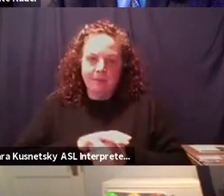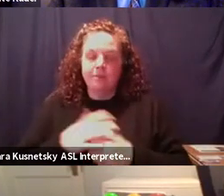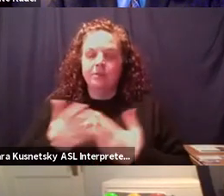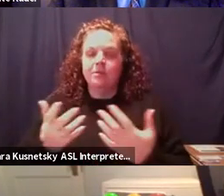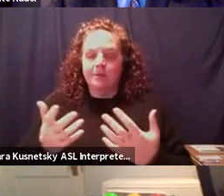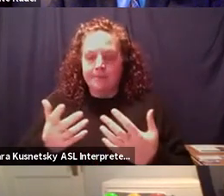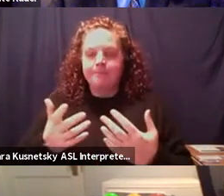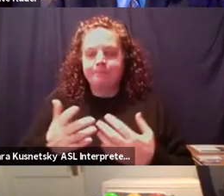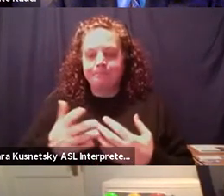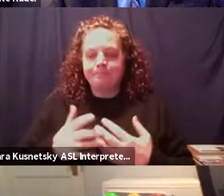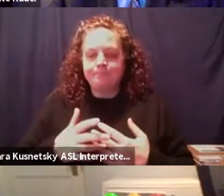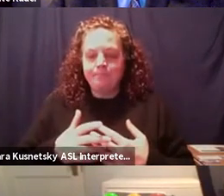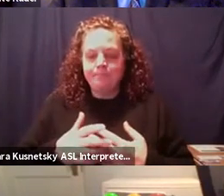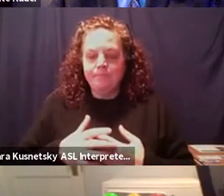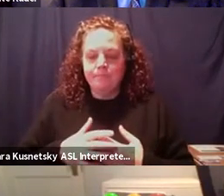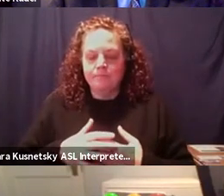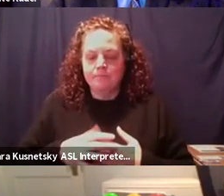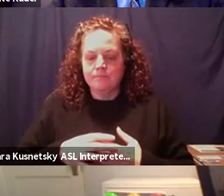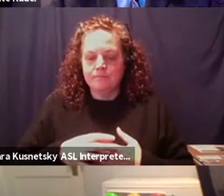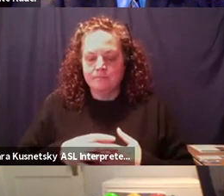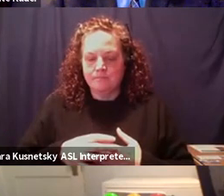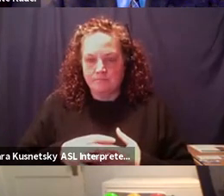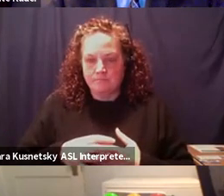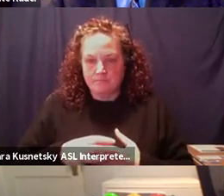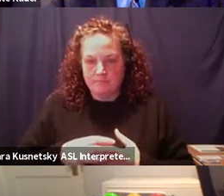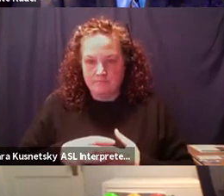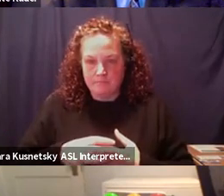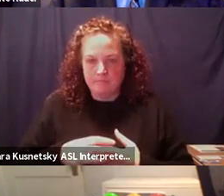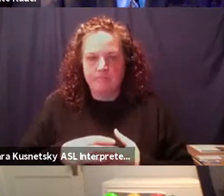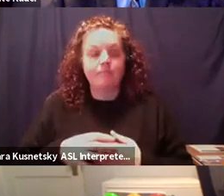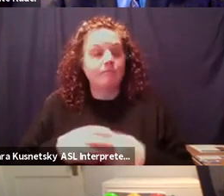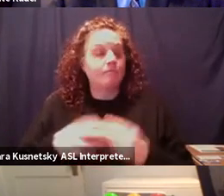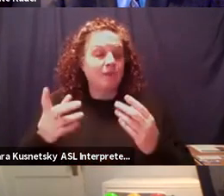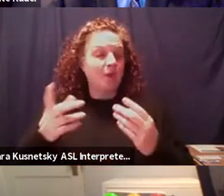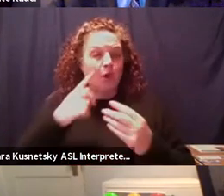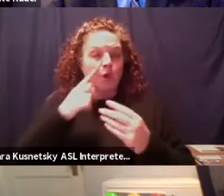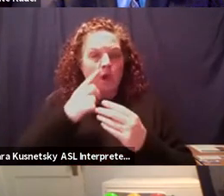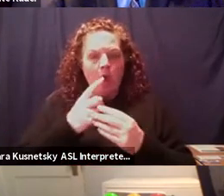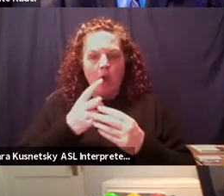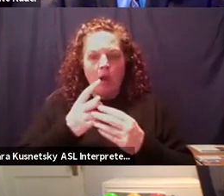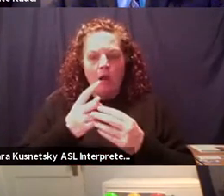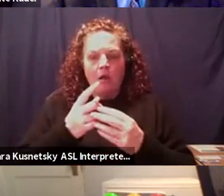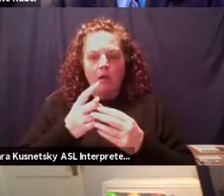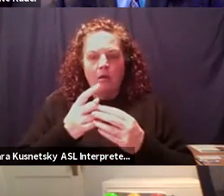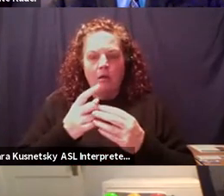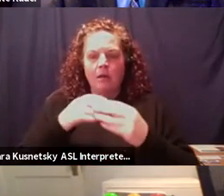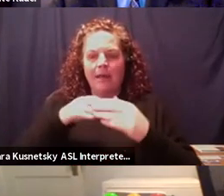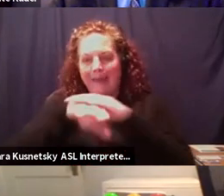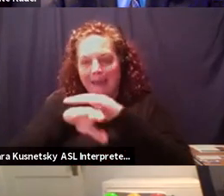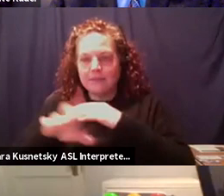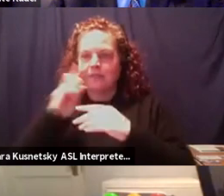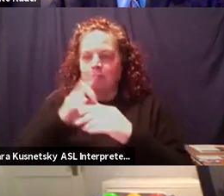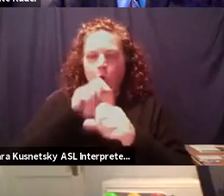that you weren't losing access to rigorous coursework that you had just because we have less students